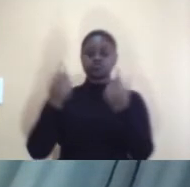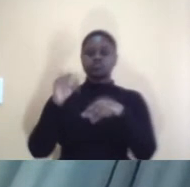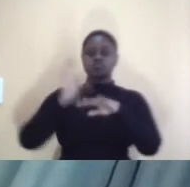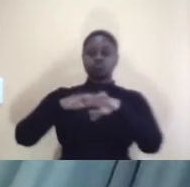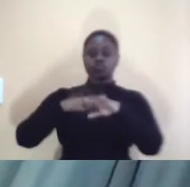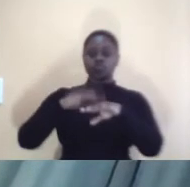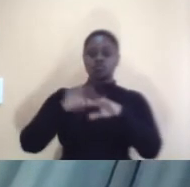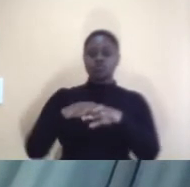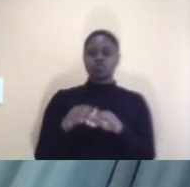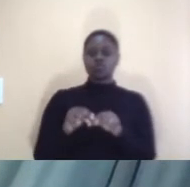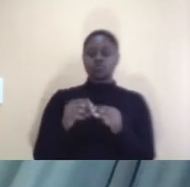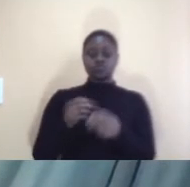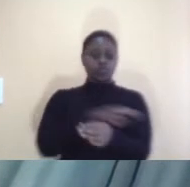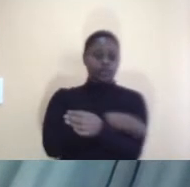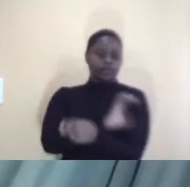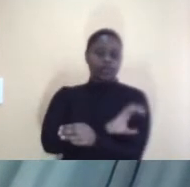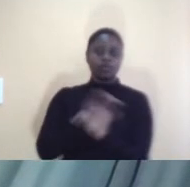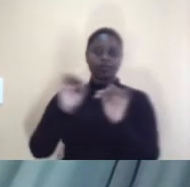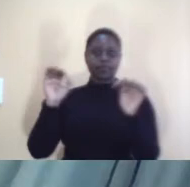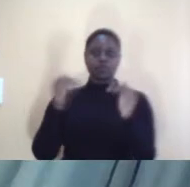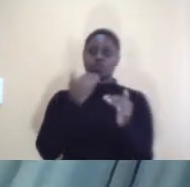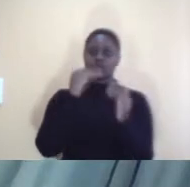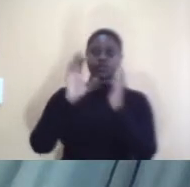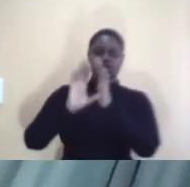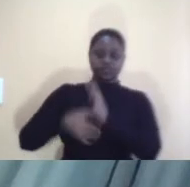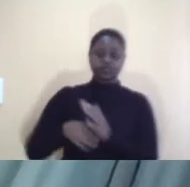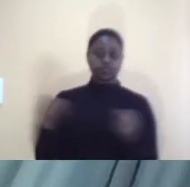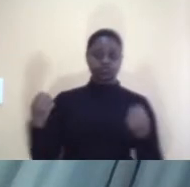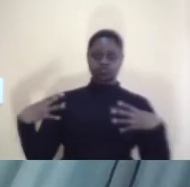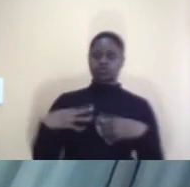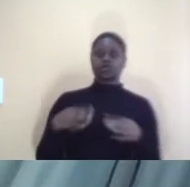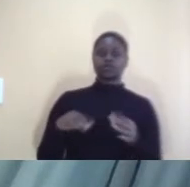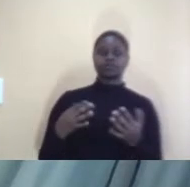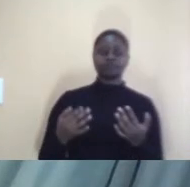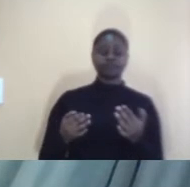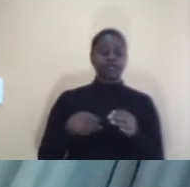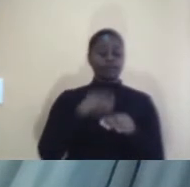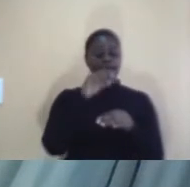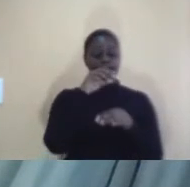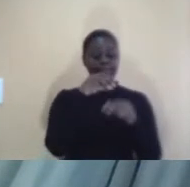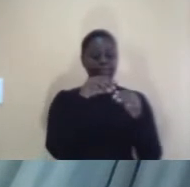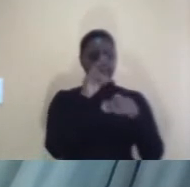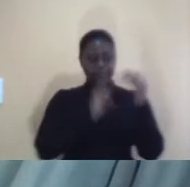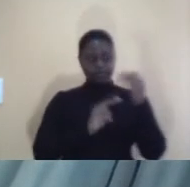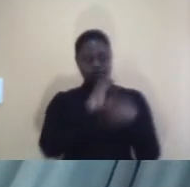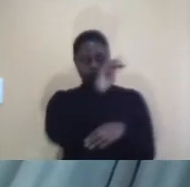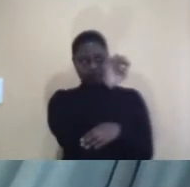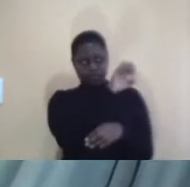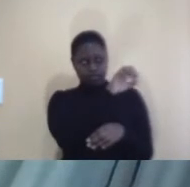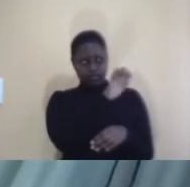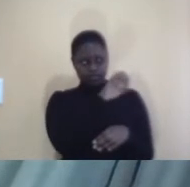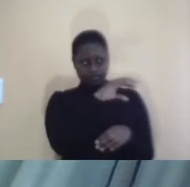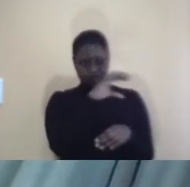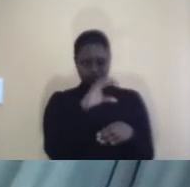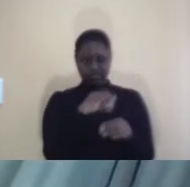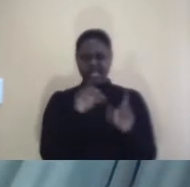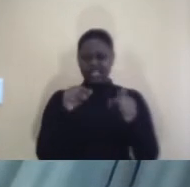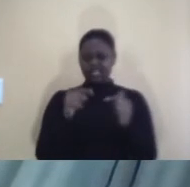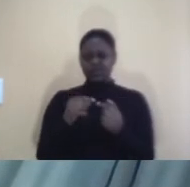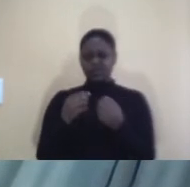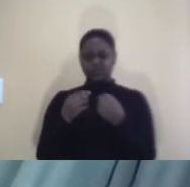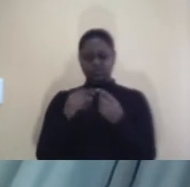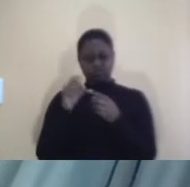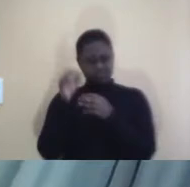empower people with disability. It is shocking that the Honorable MSC does not even speak about how